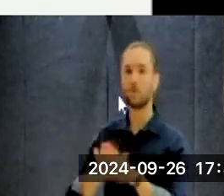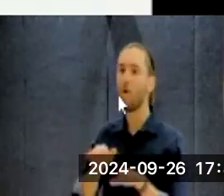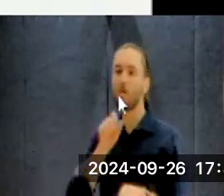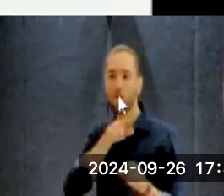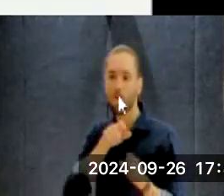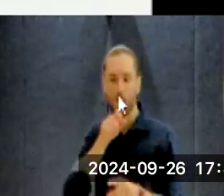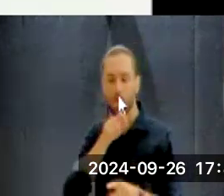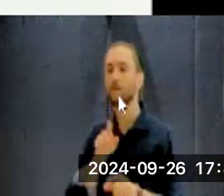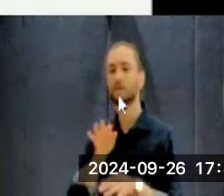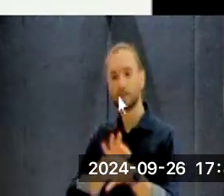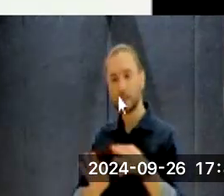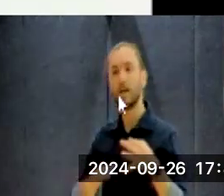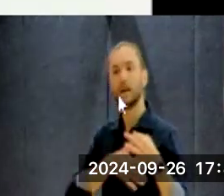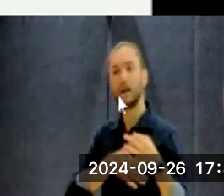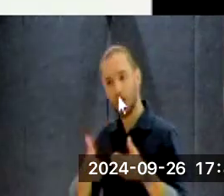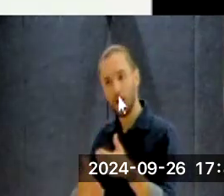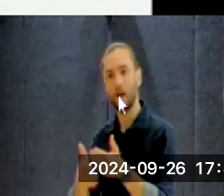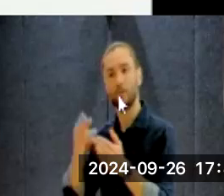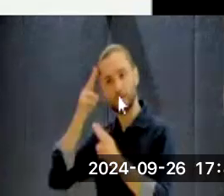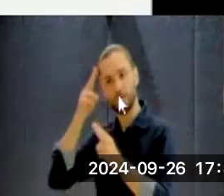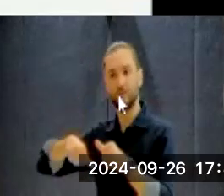respect today, even if we might disagree.